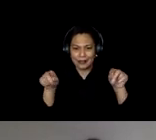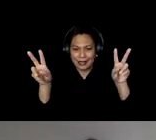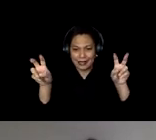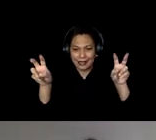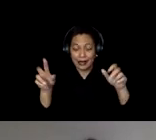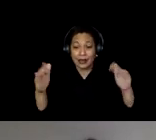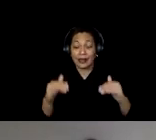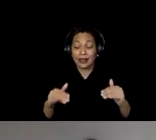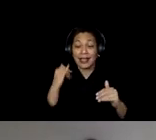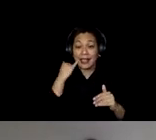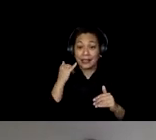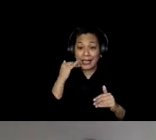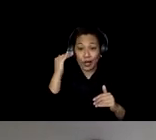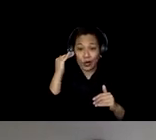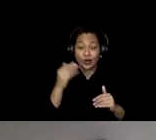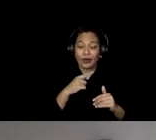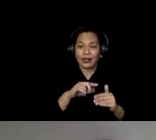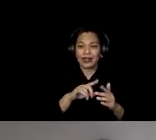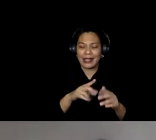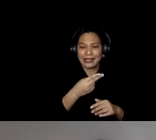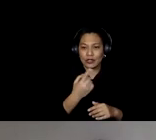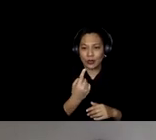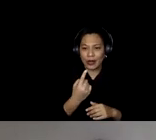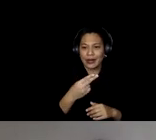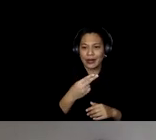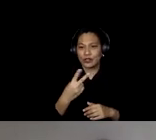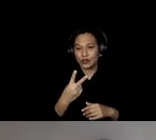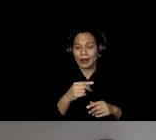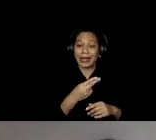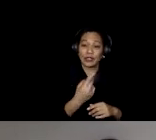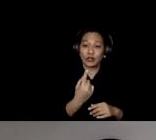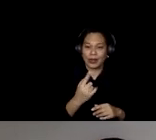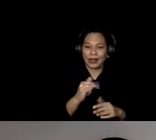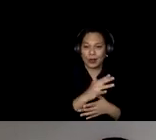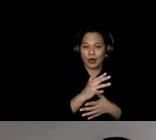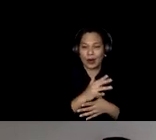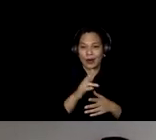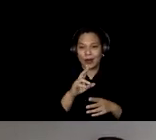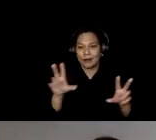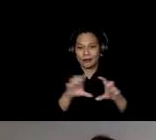in the H1 tag. There's also H2, H3, but H1 is like the primary header tag.